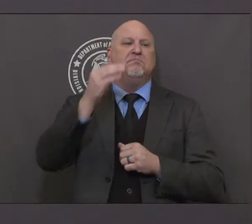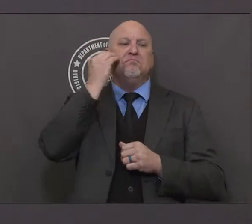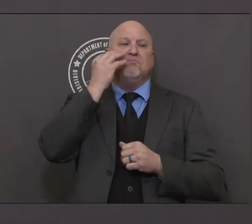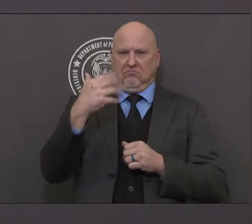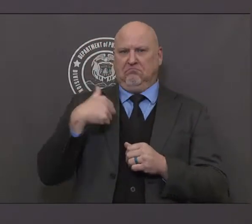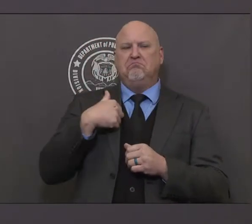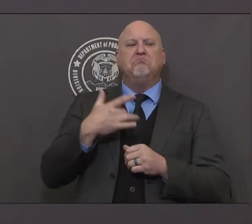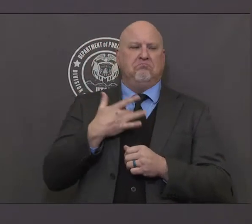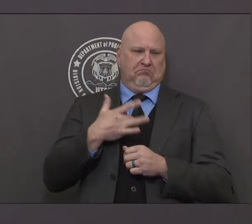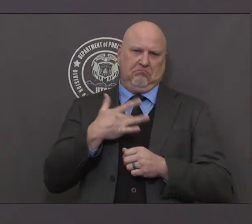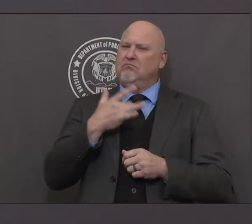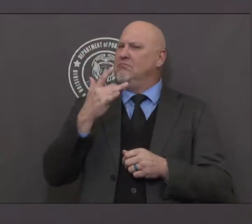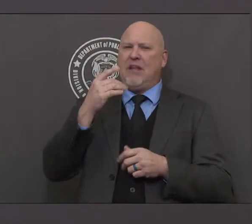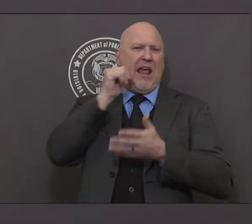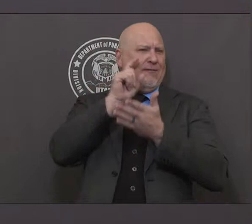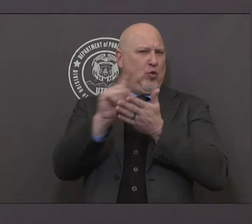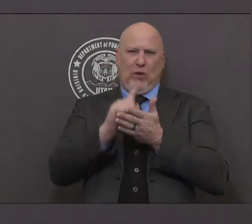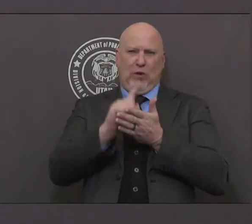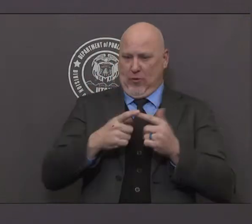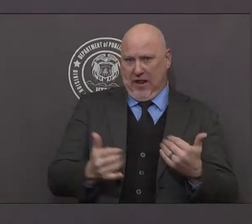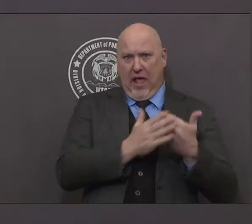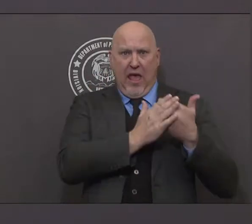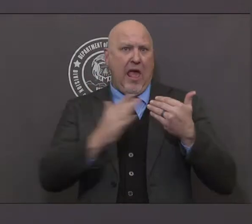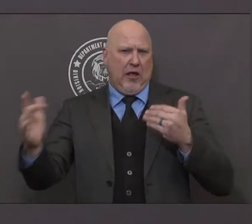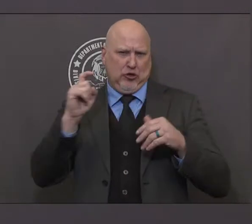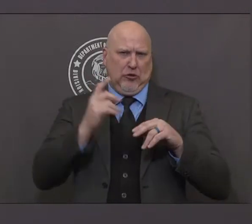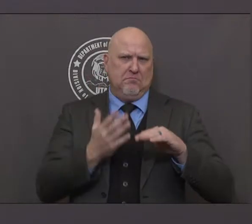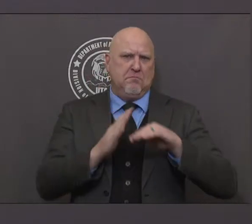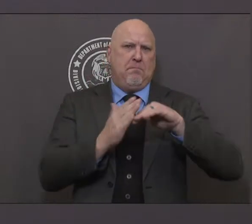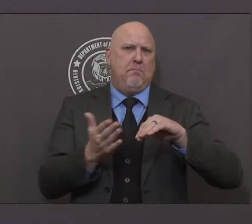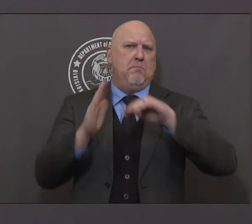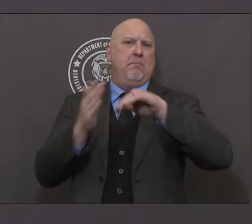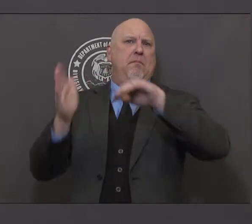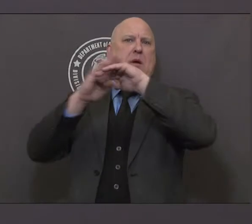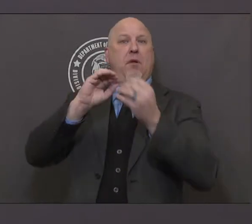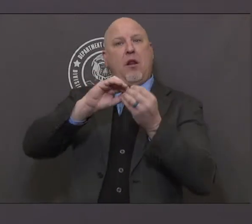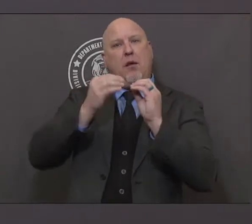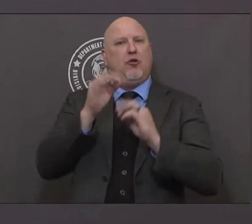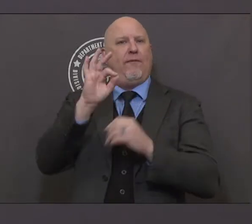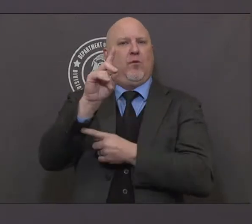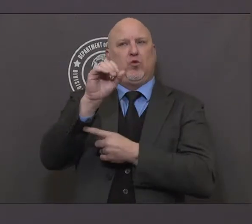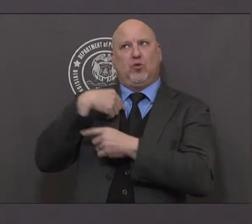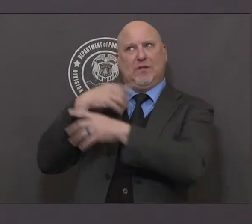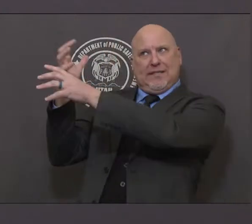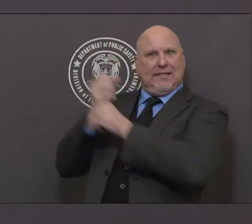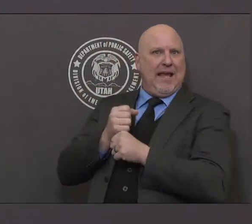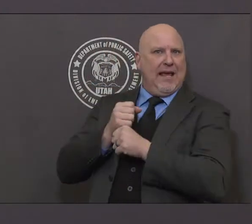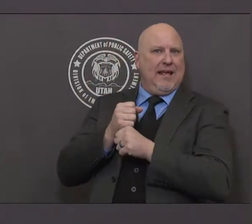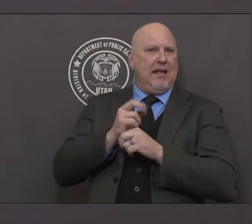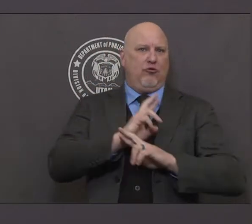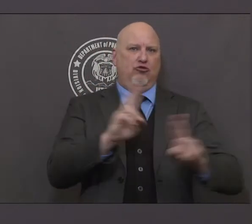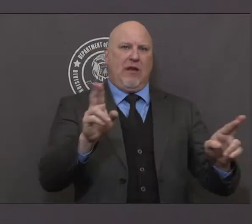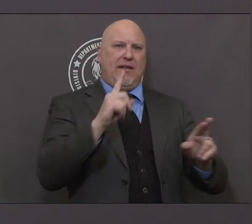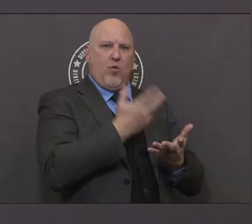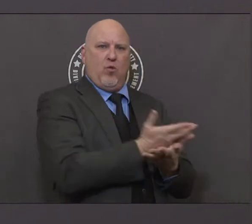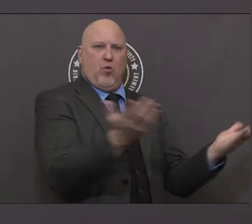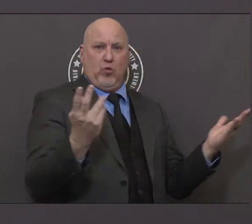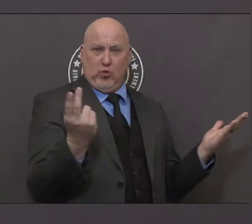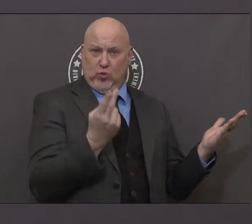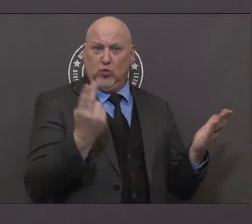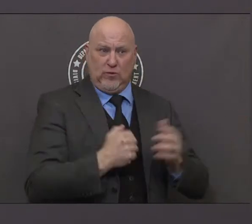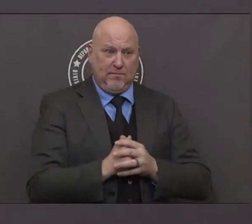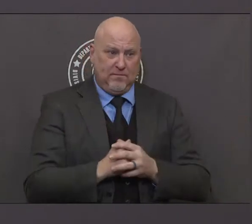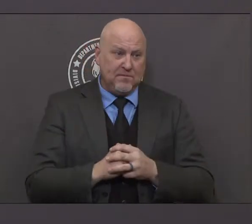each week. But here's the most exciting thing. At this point, we believe we could go